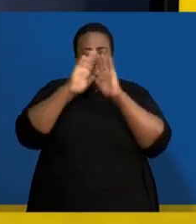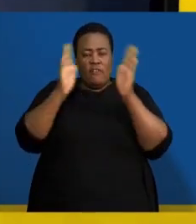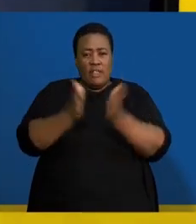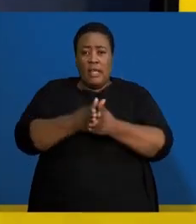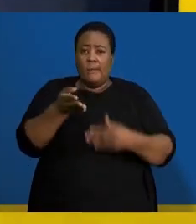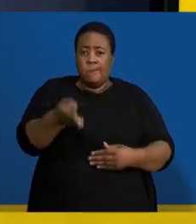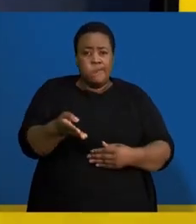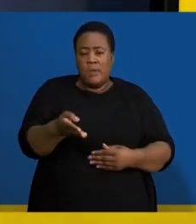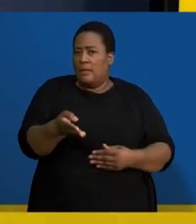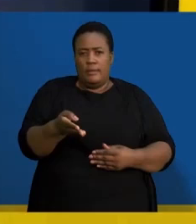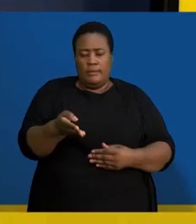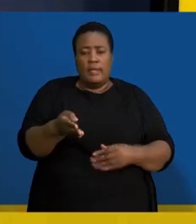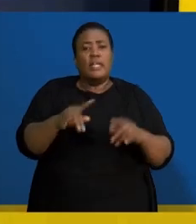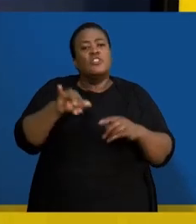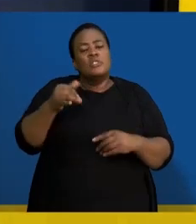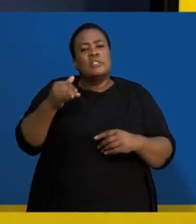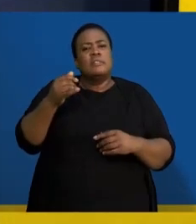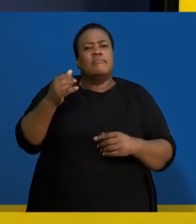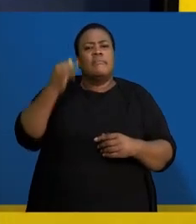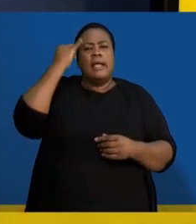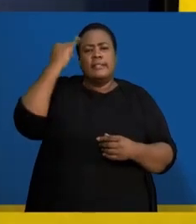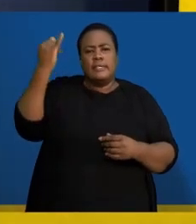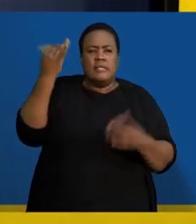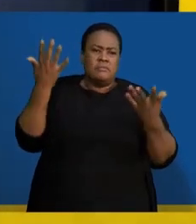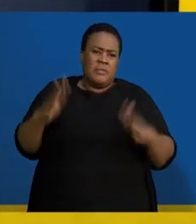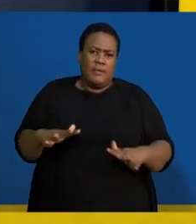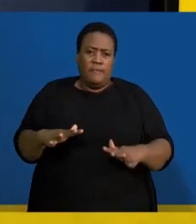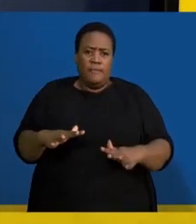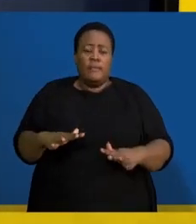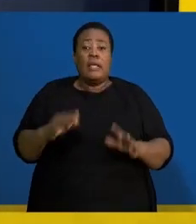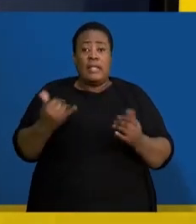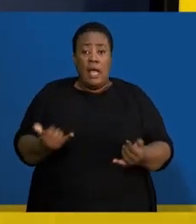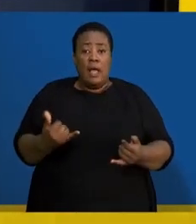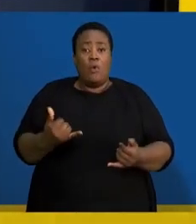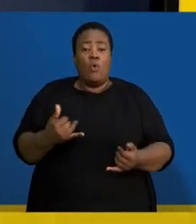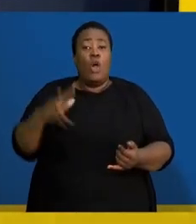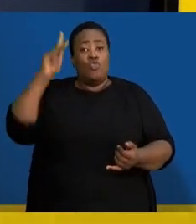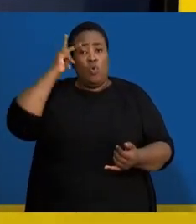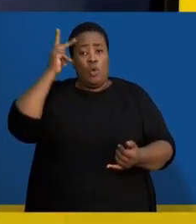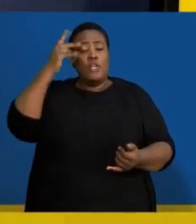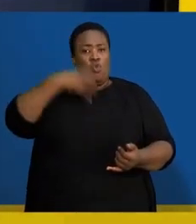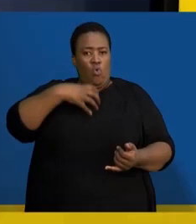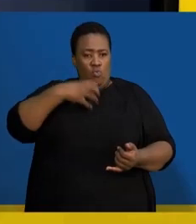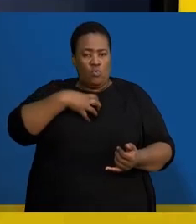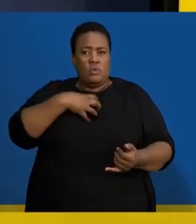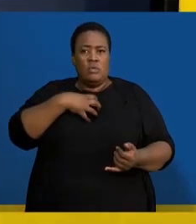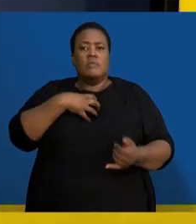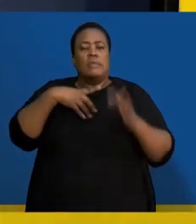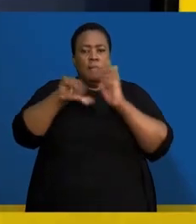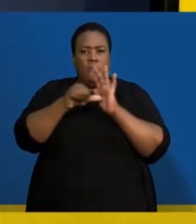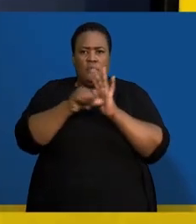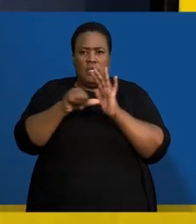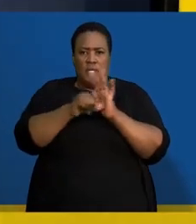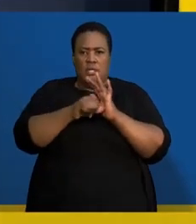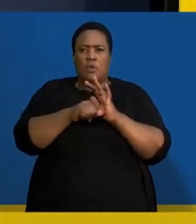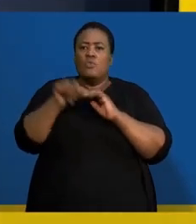clues to the event. So again, that is where your own knowledge comes in. It's very important for you to make sense of what